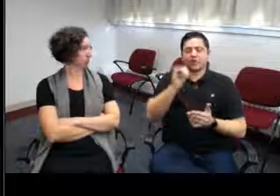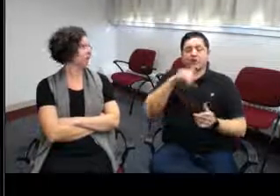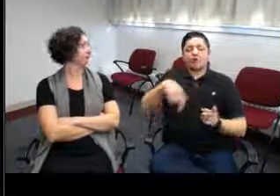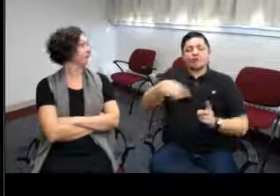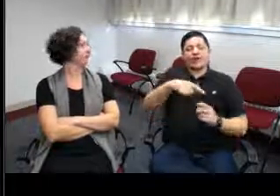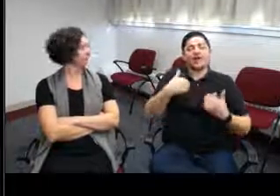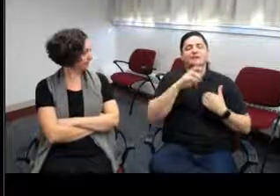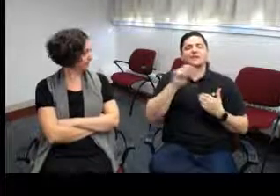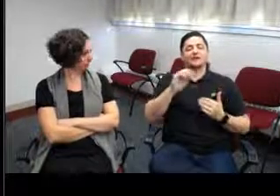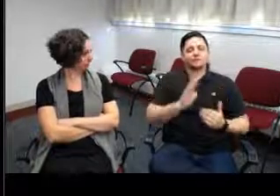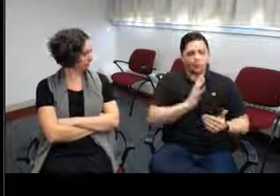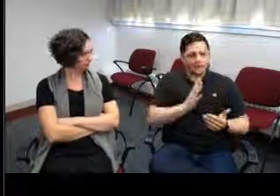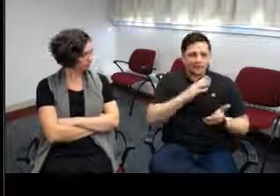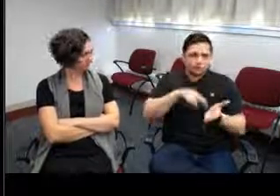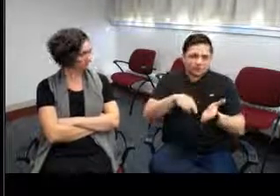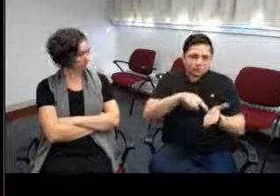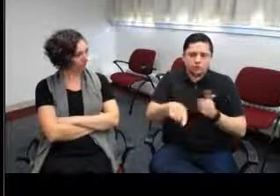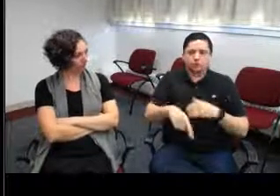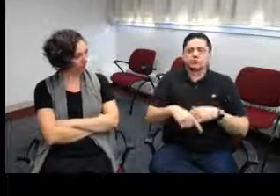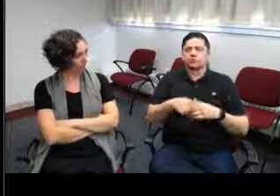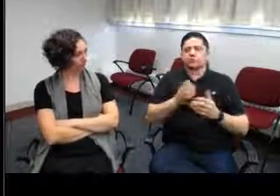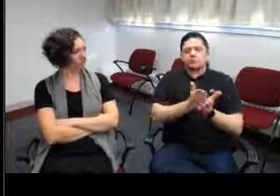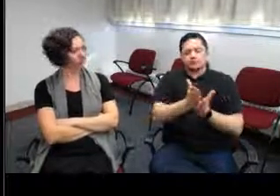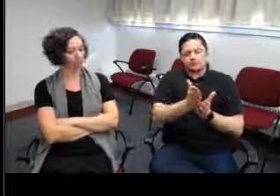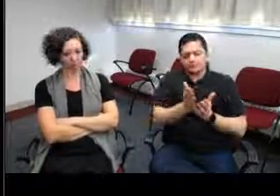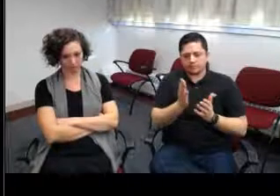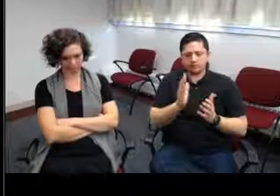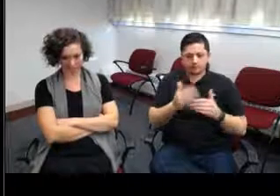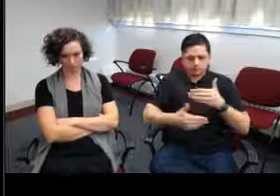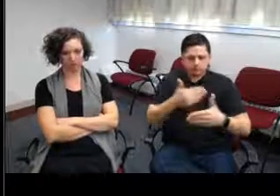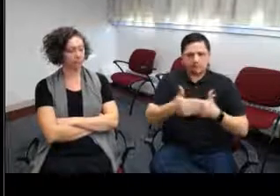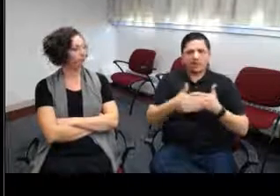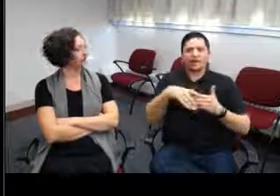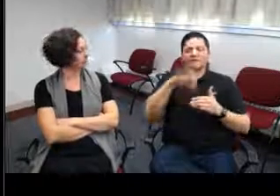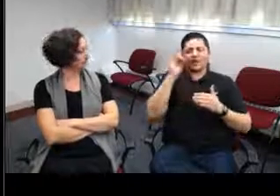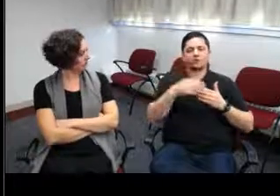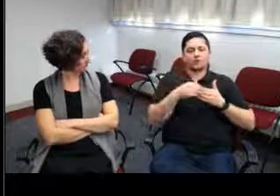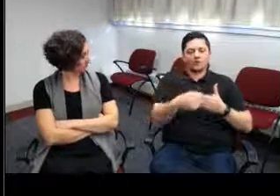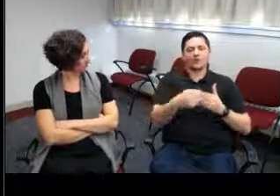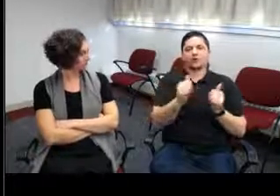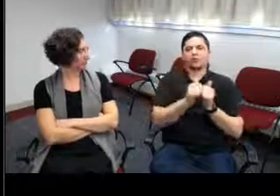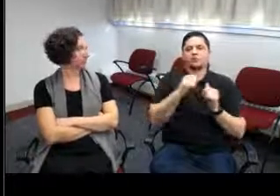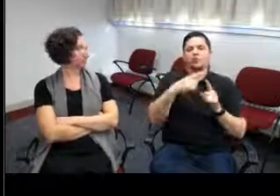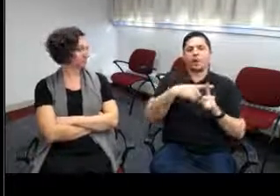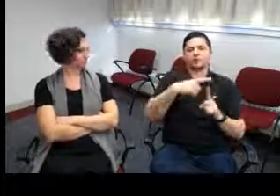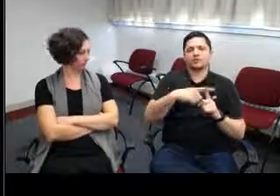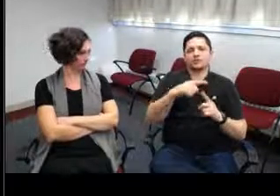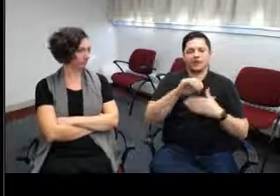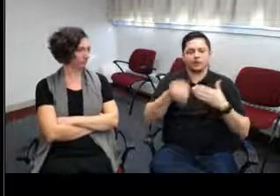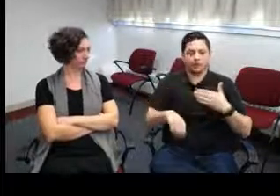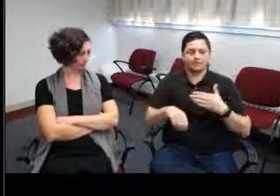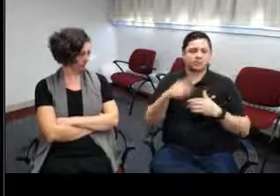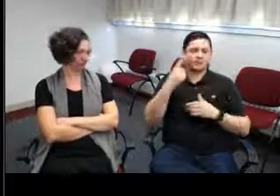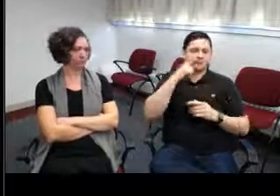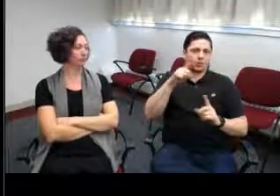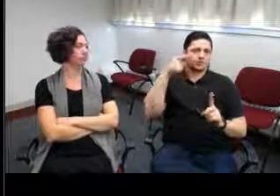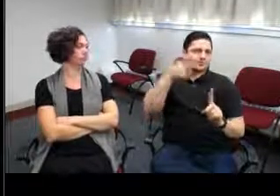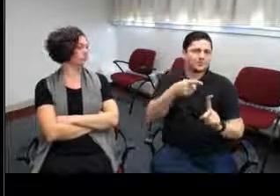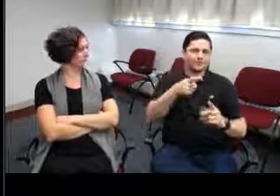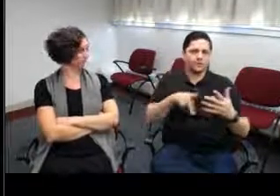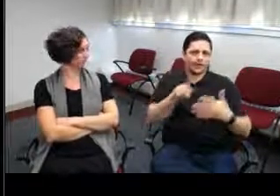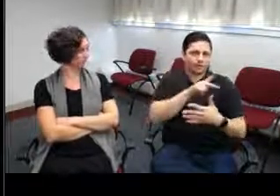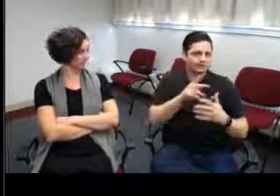you have heard of CBT, Cognitive Behavioral Therapy. They're approaches that have been researched formally, and they